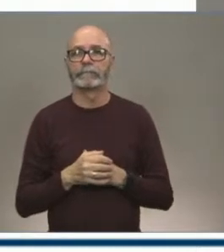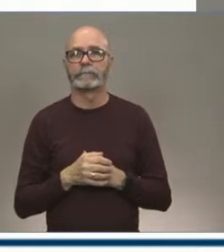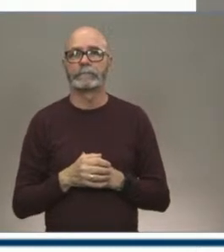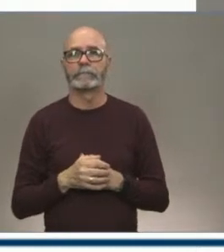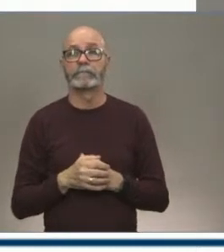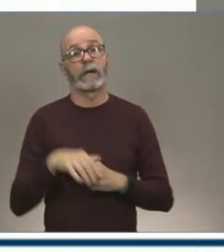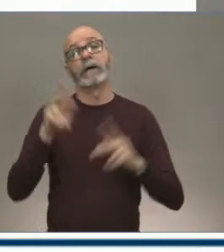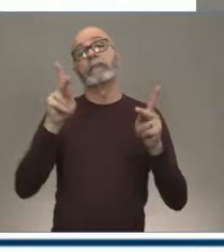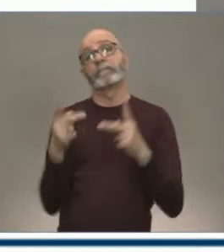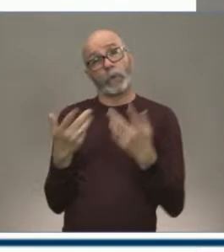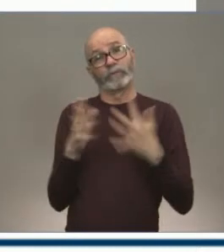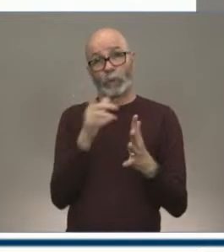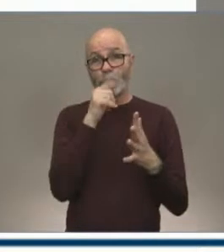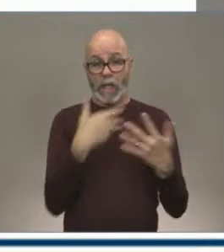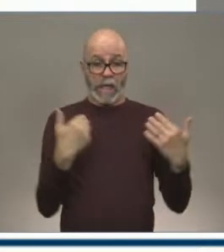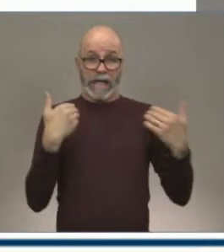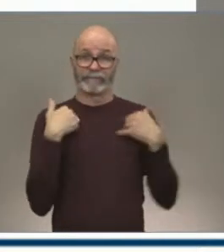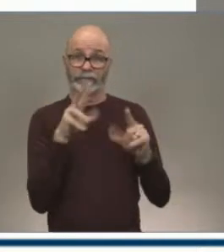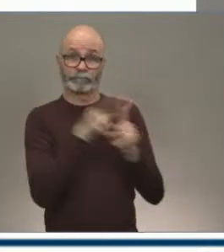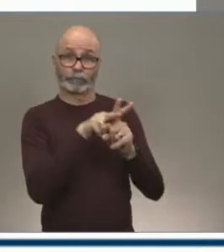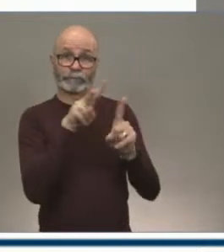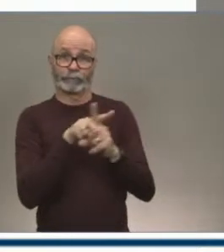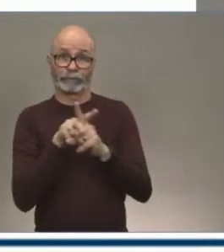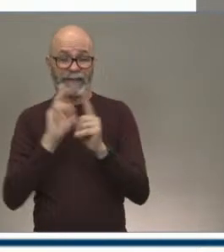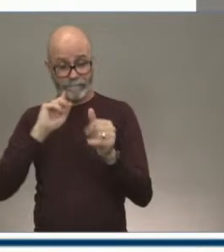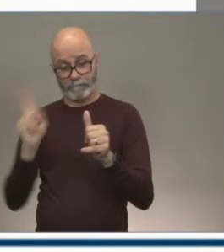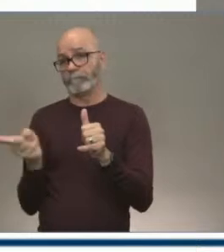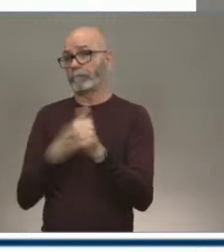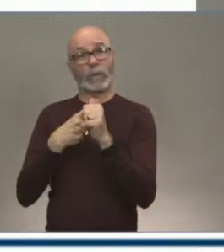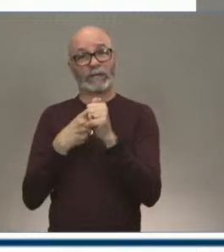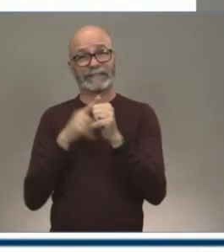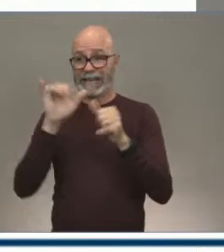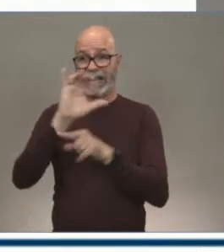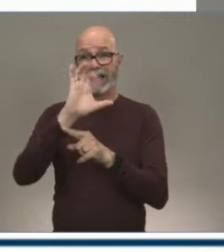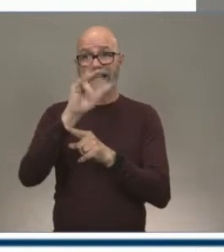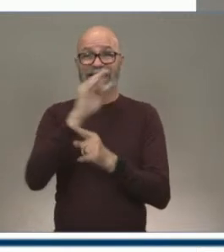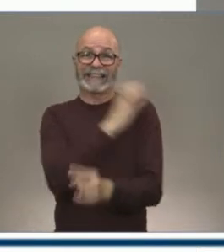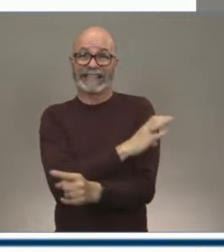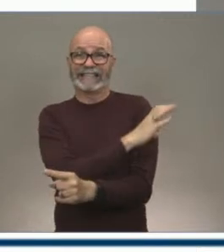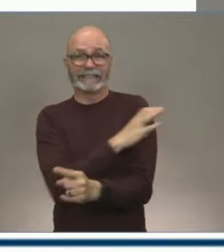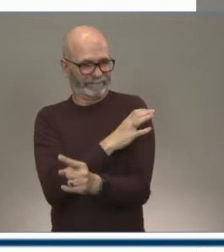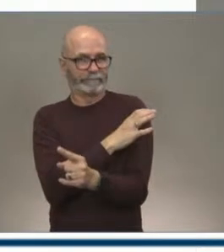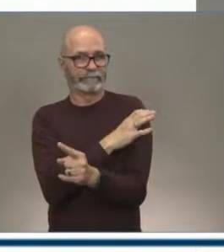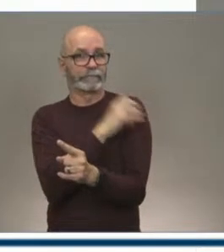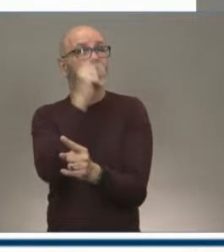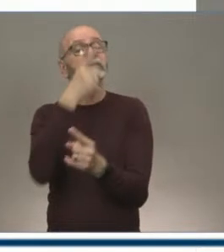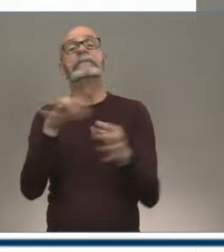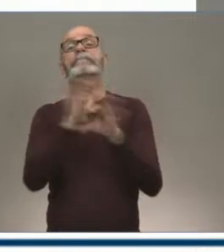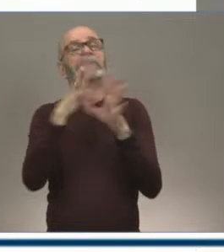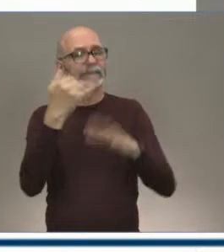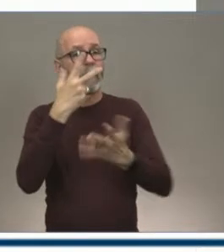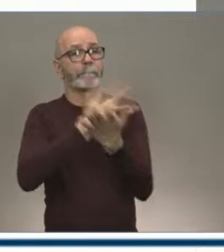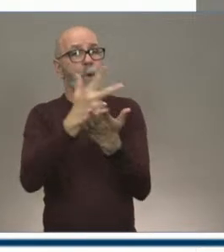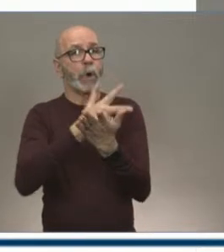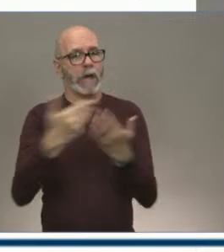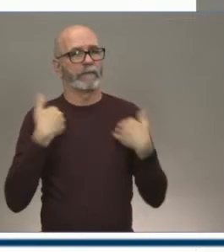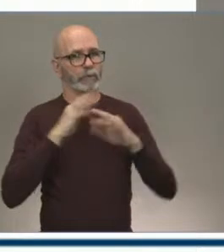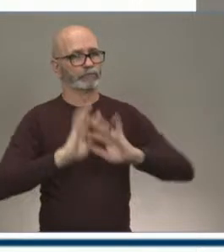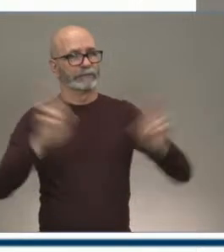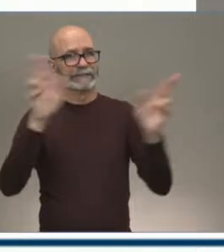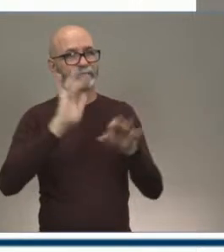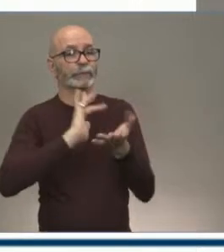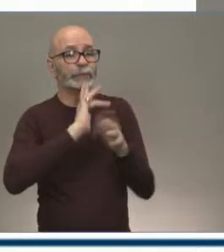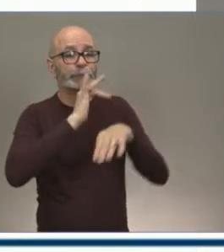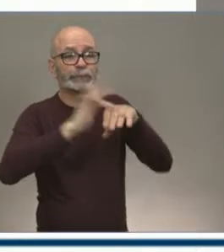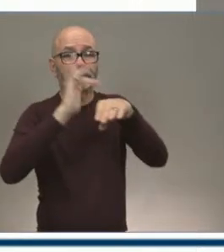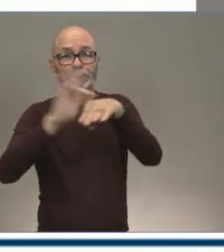this prototype clinic that the IWK has arranged for parking spaces for attendees. And this includes